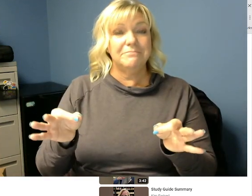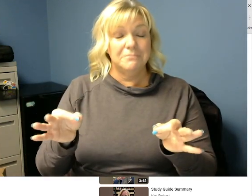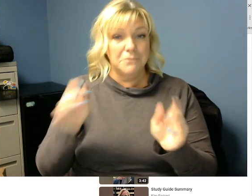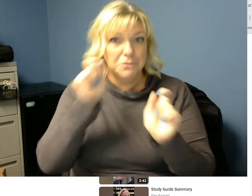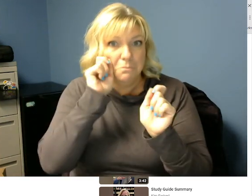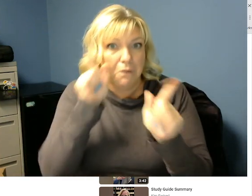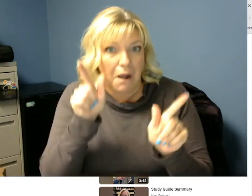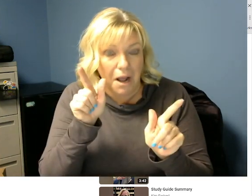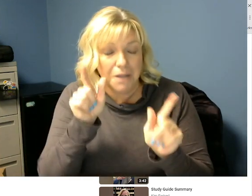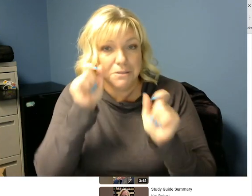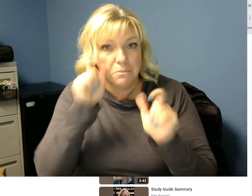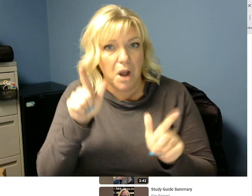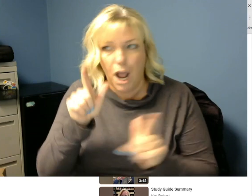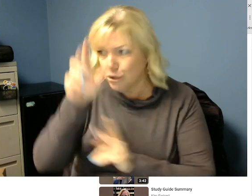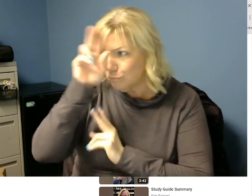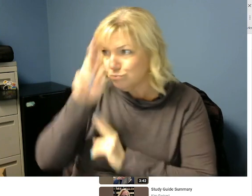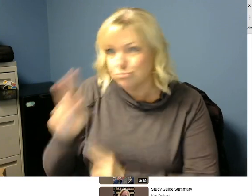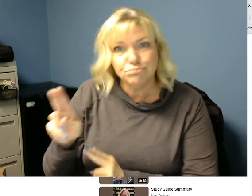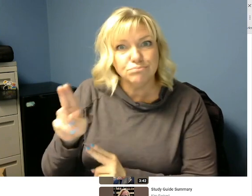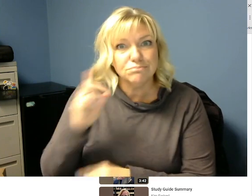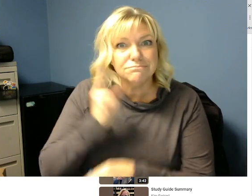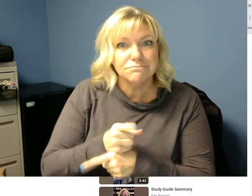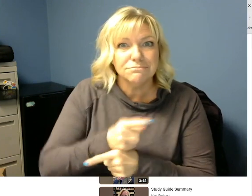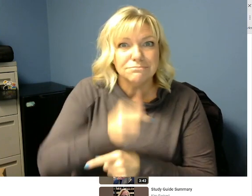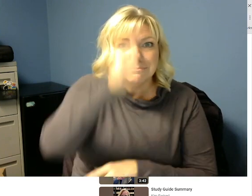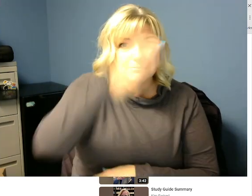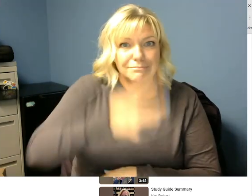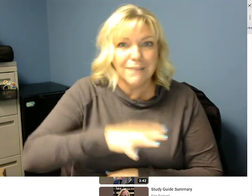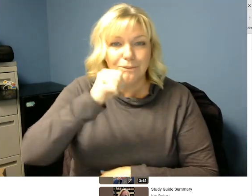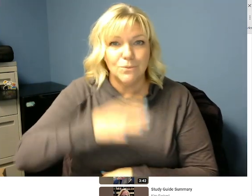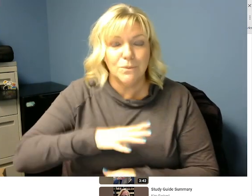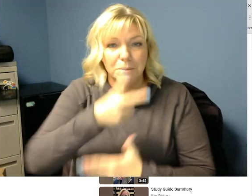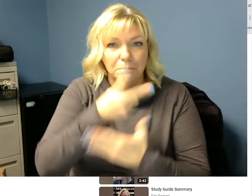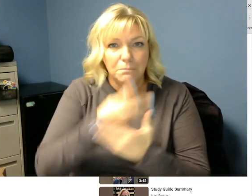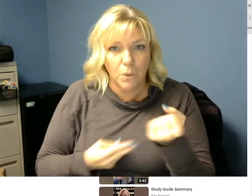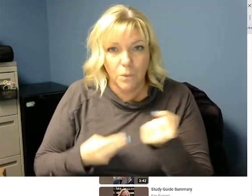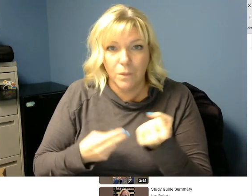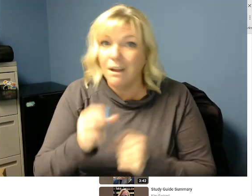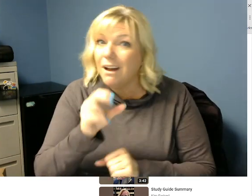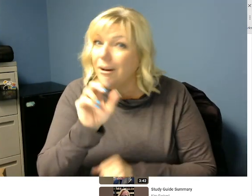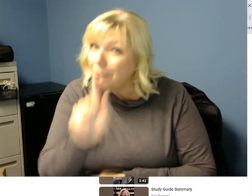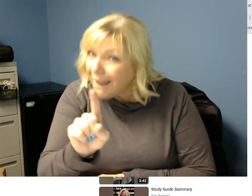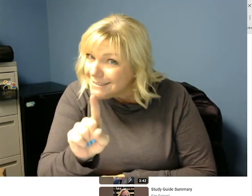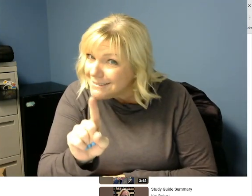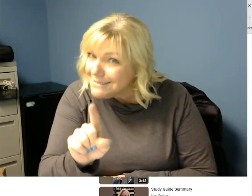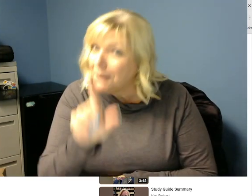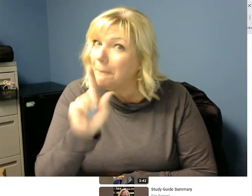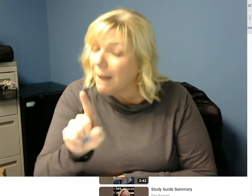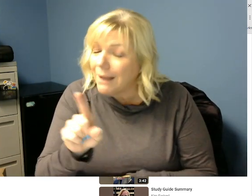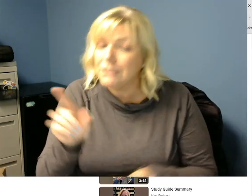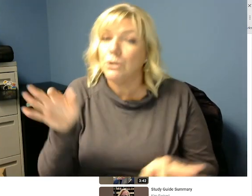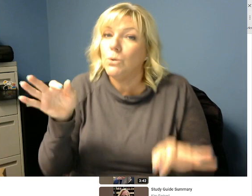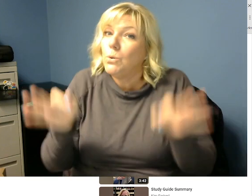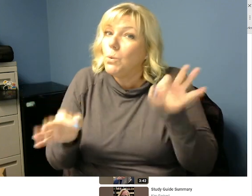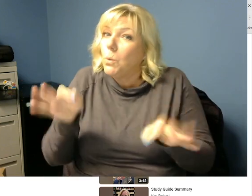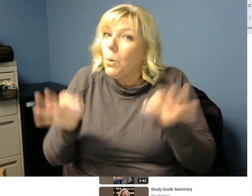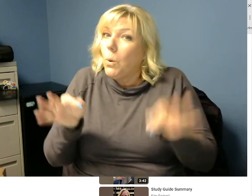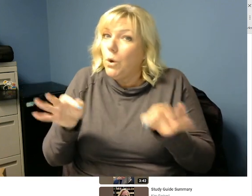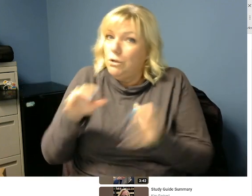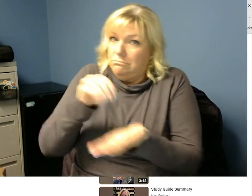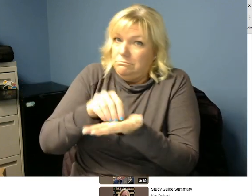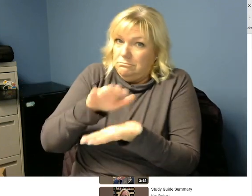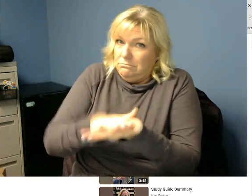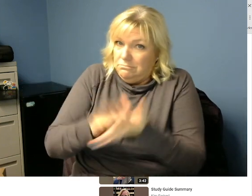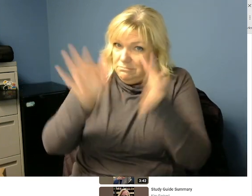surprisingly honors Hall's self-definition. However, the court's decision